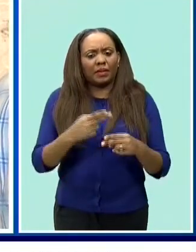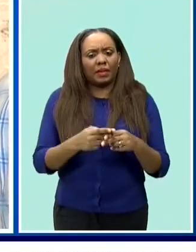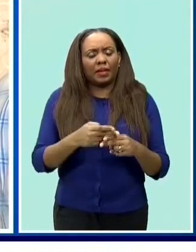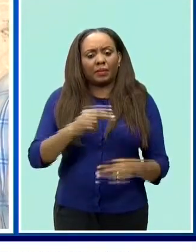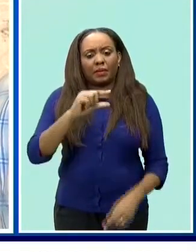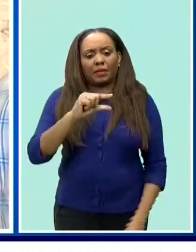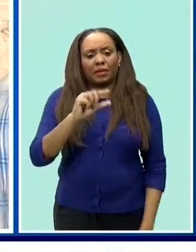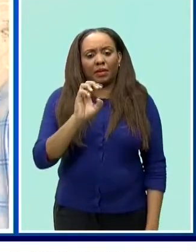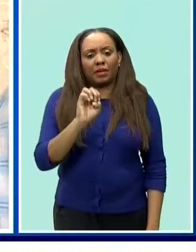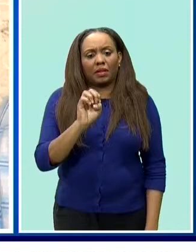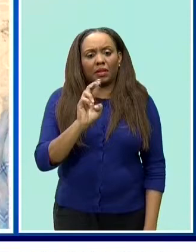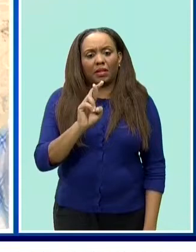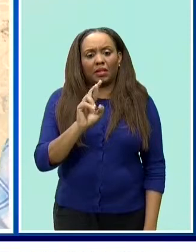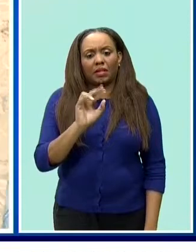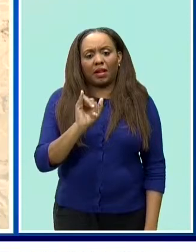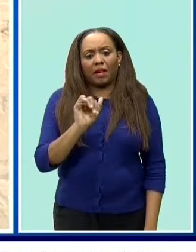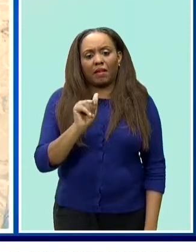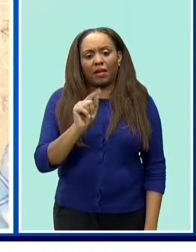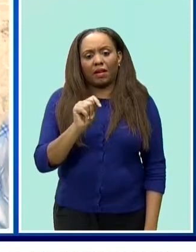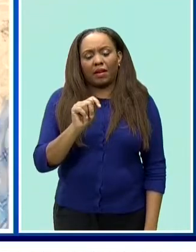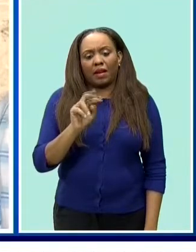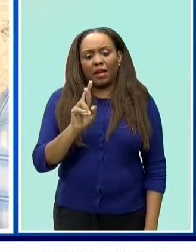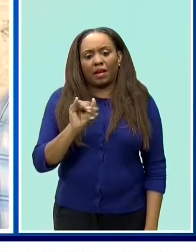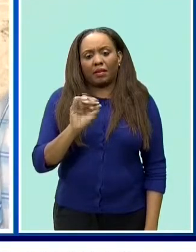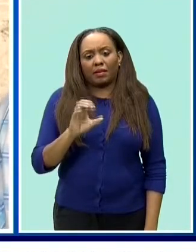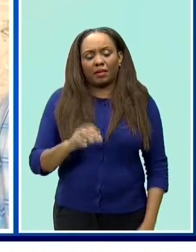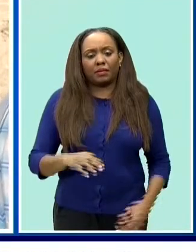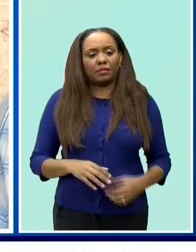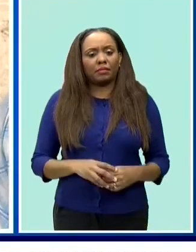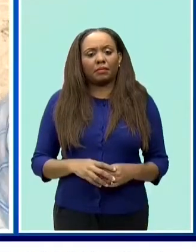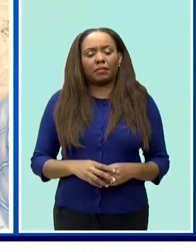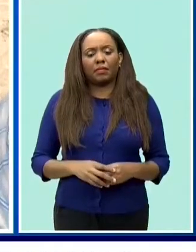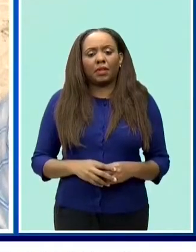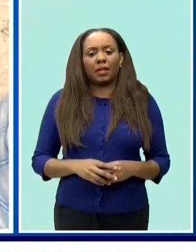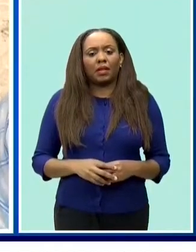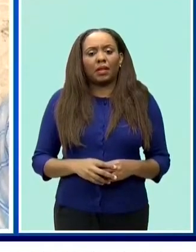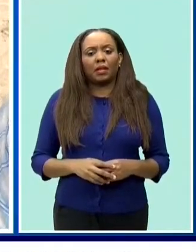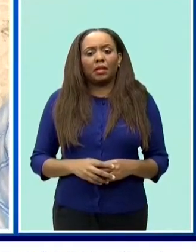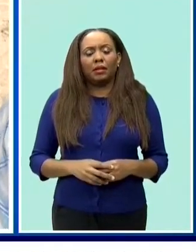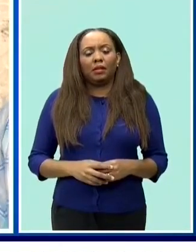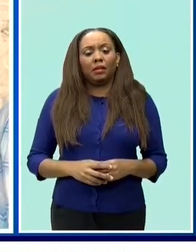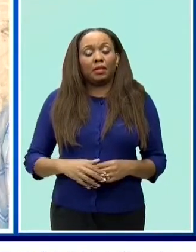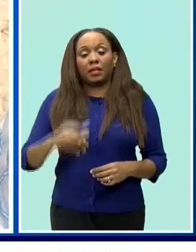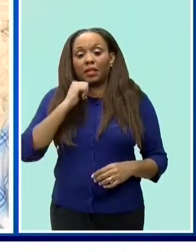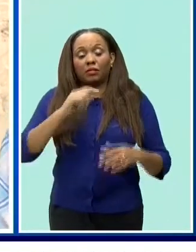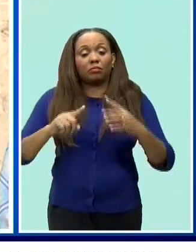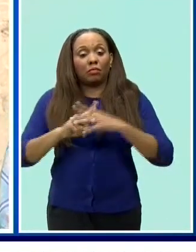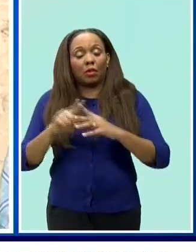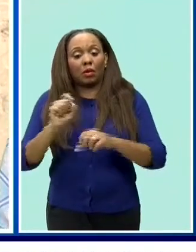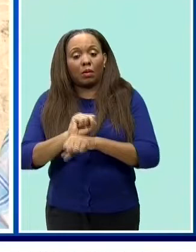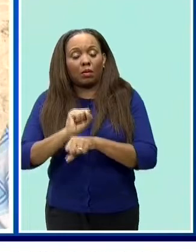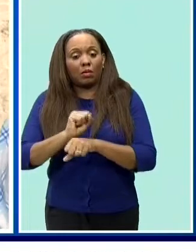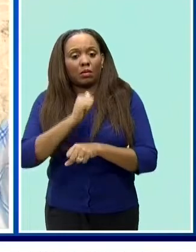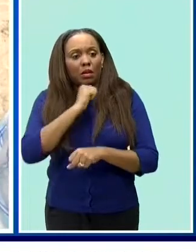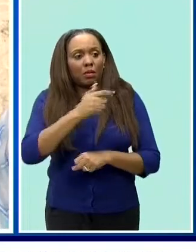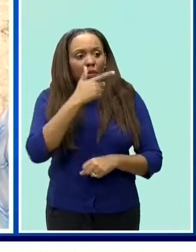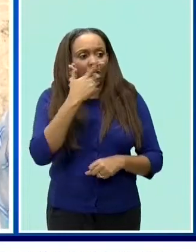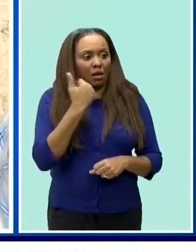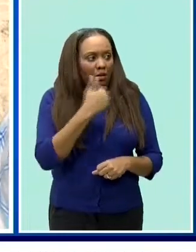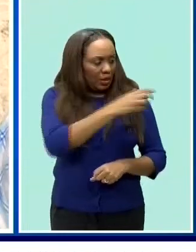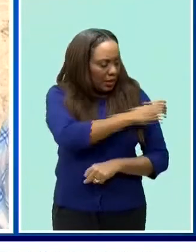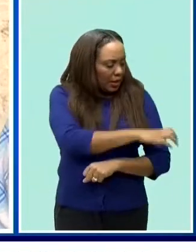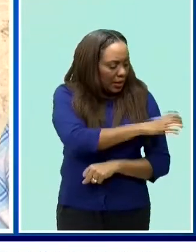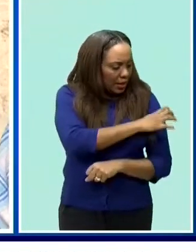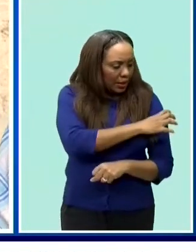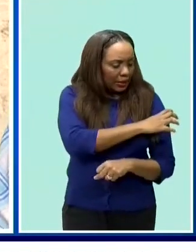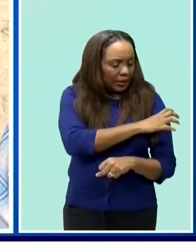do with the exodus of the nurses to the polyclinic, because we planned for that in terms of rearranging